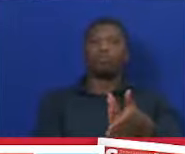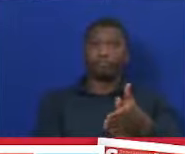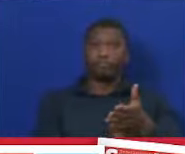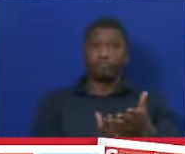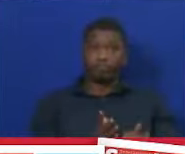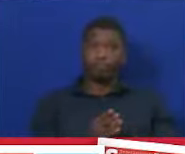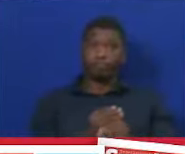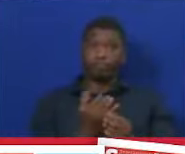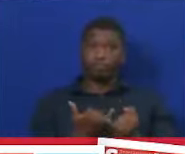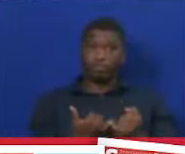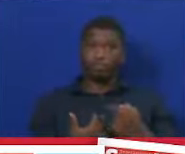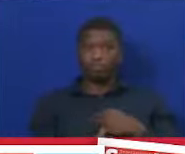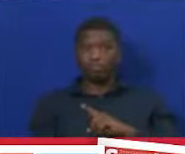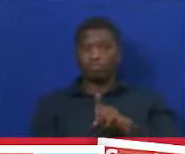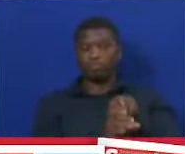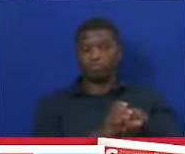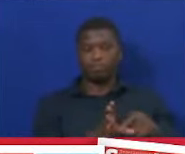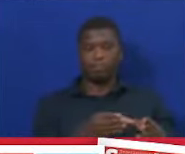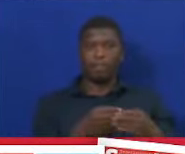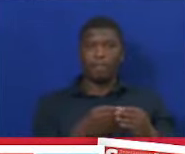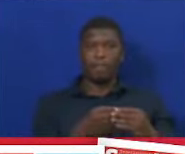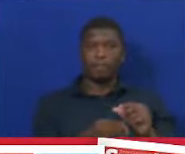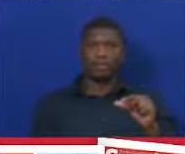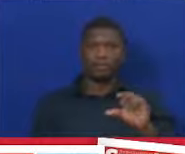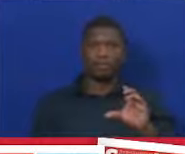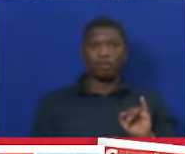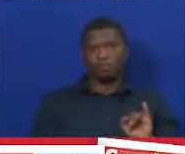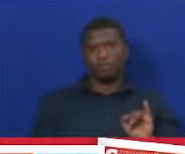of GCI Ops.